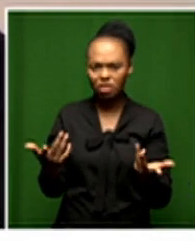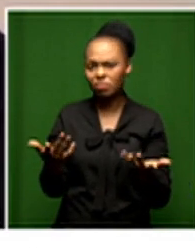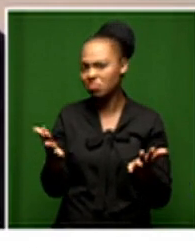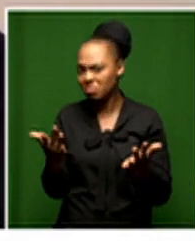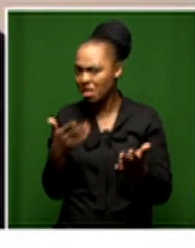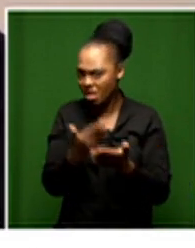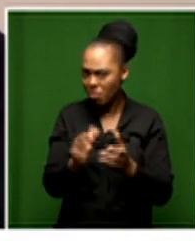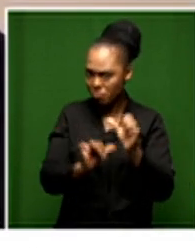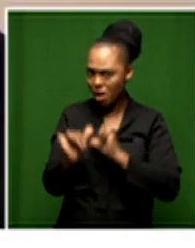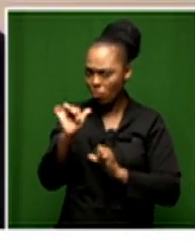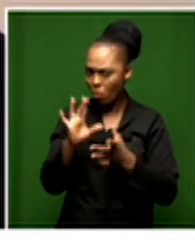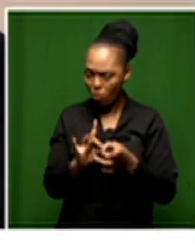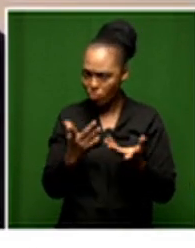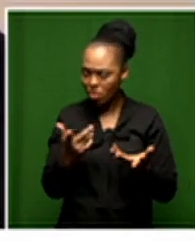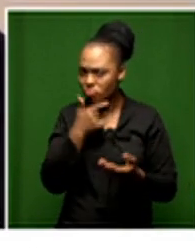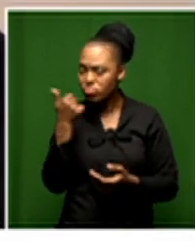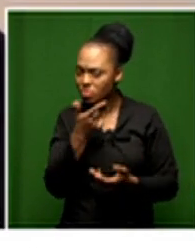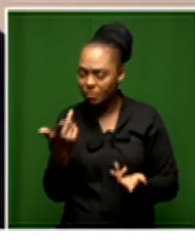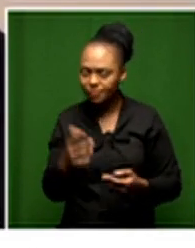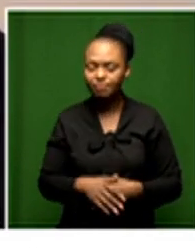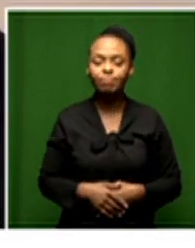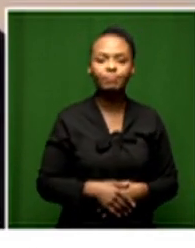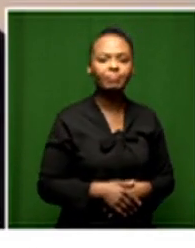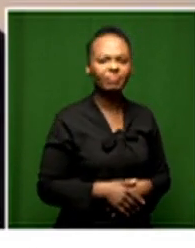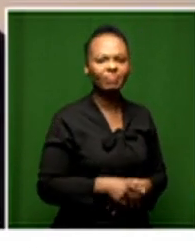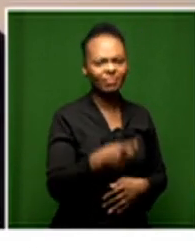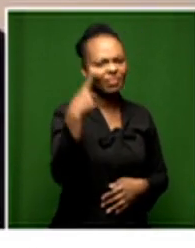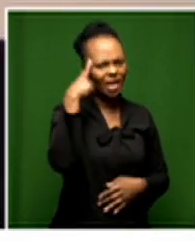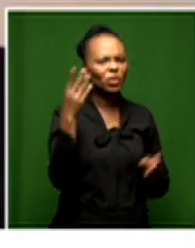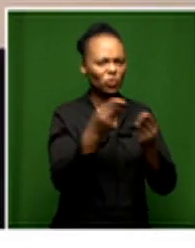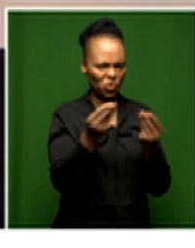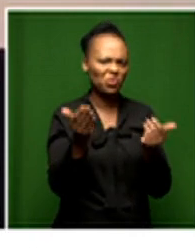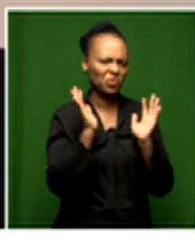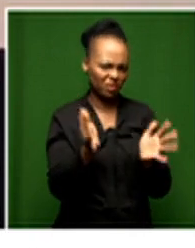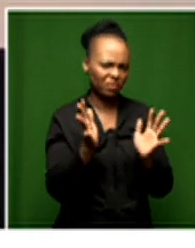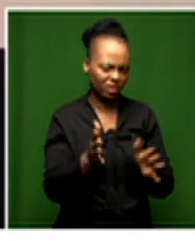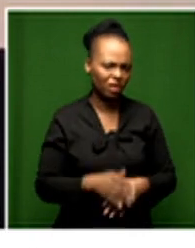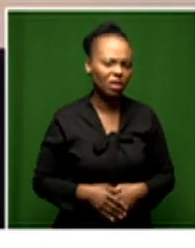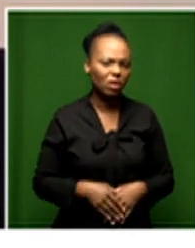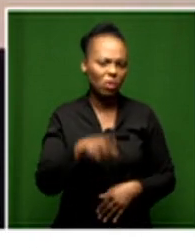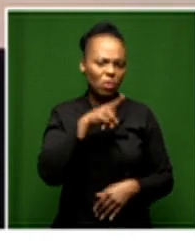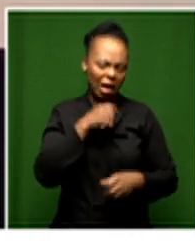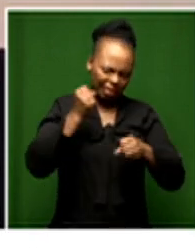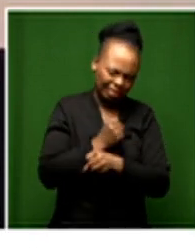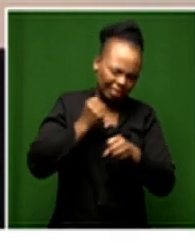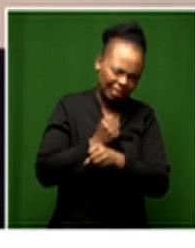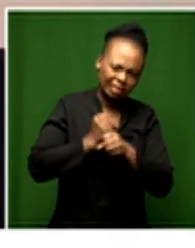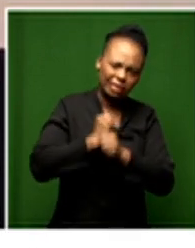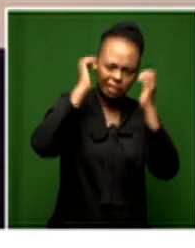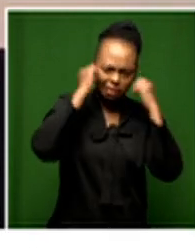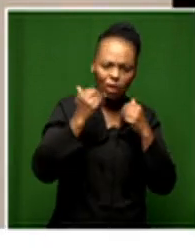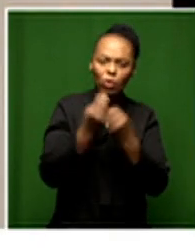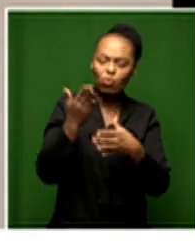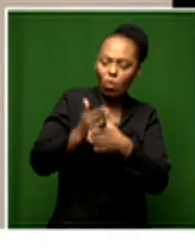possible? No, I think we solved that, fortunately, working very hard with our